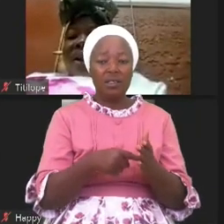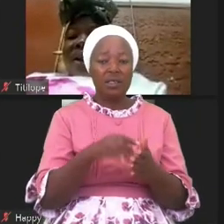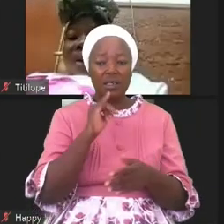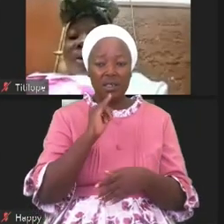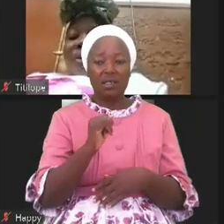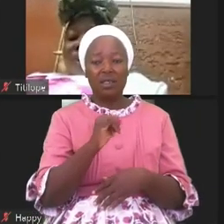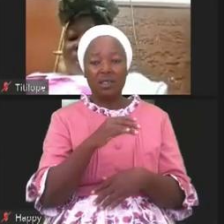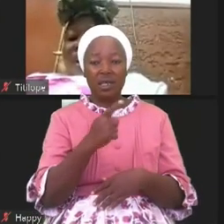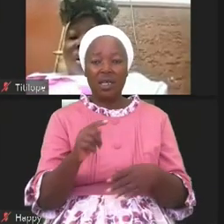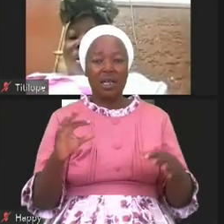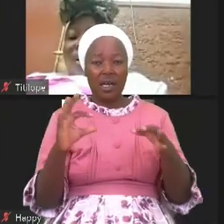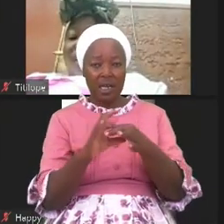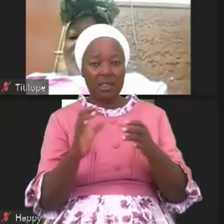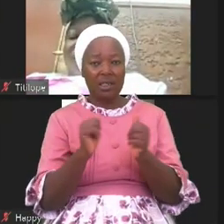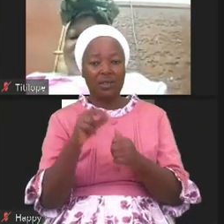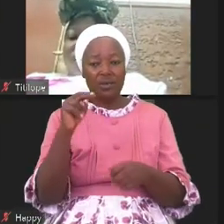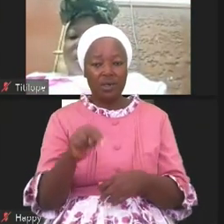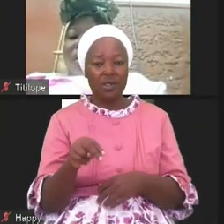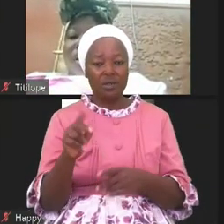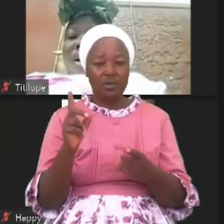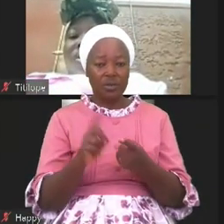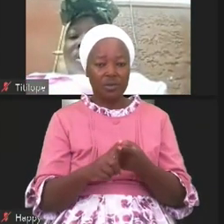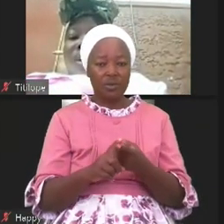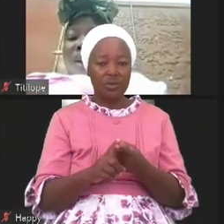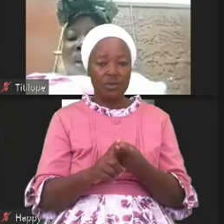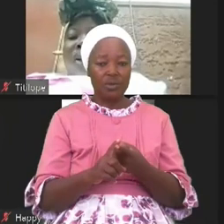take right now. Just below your